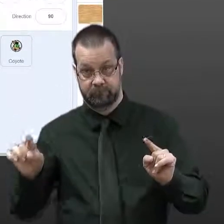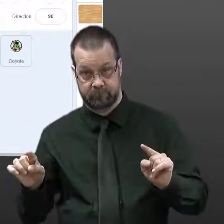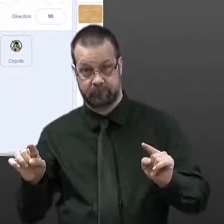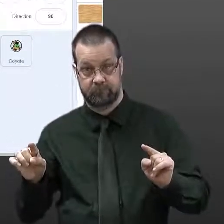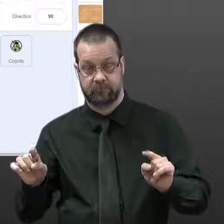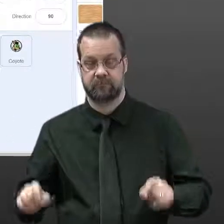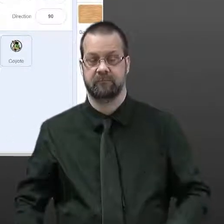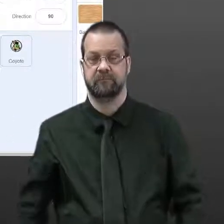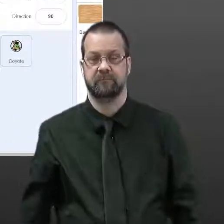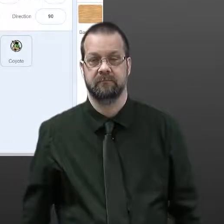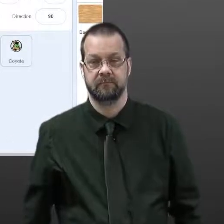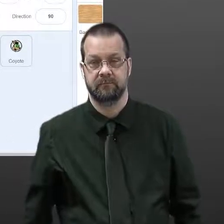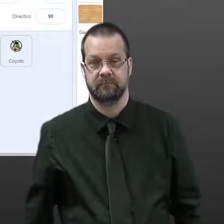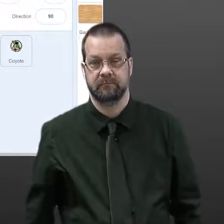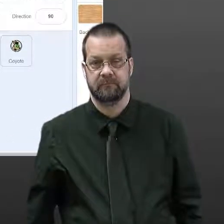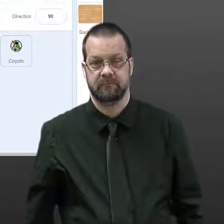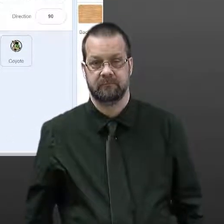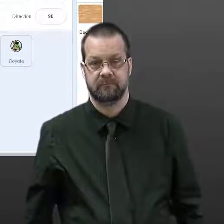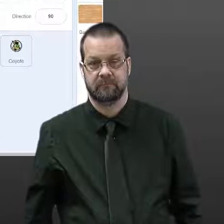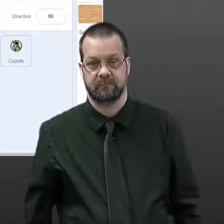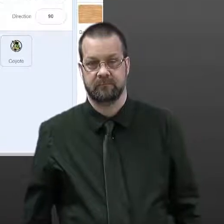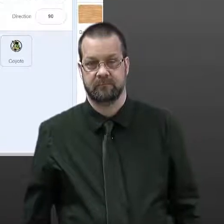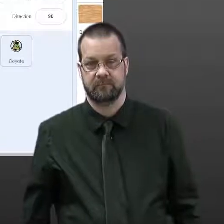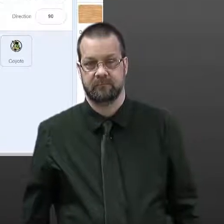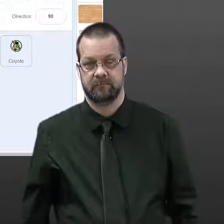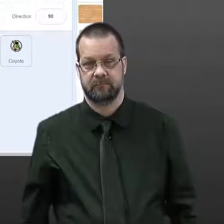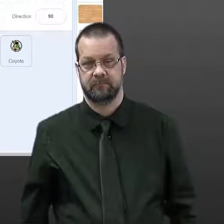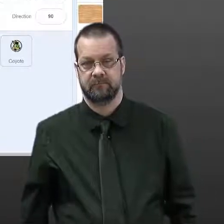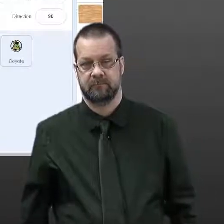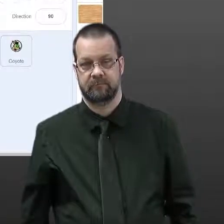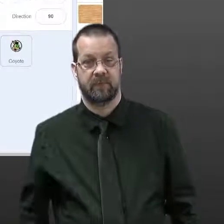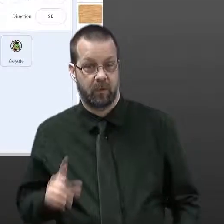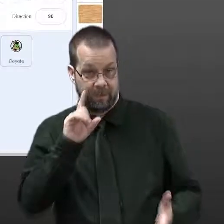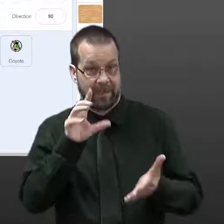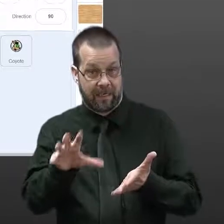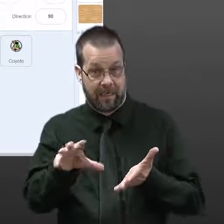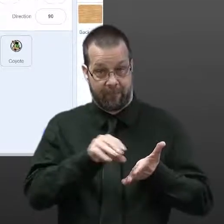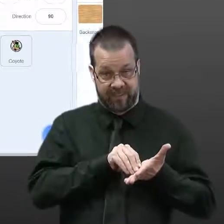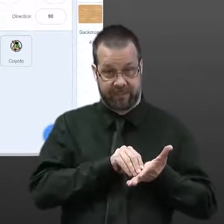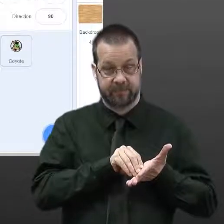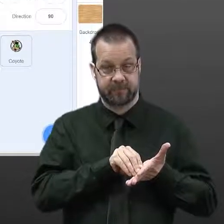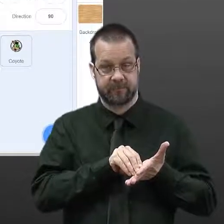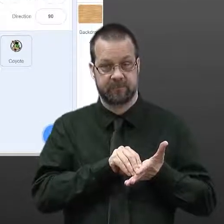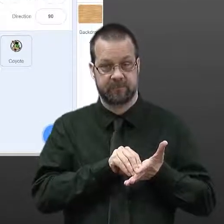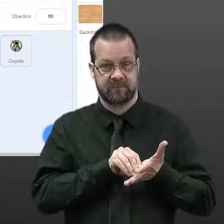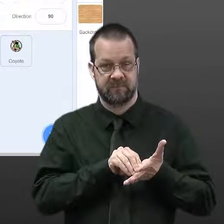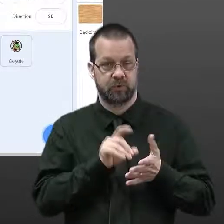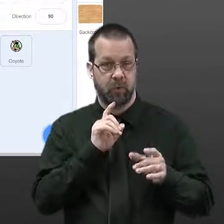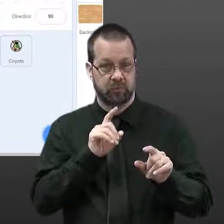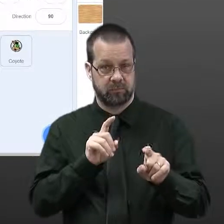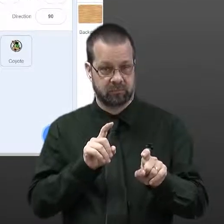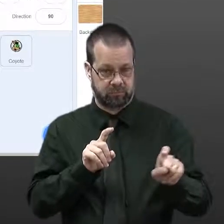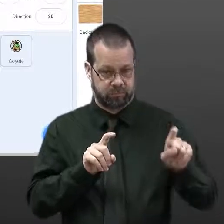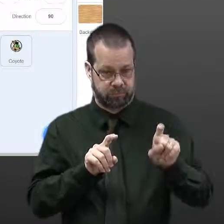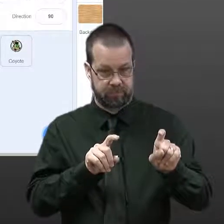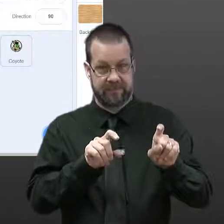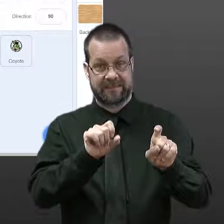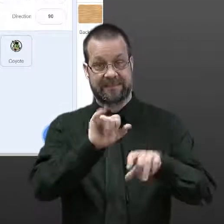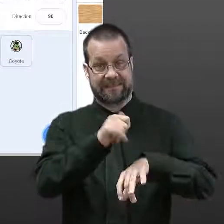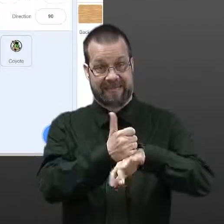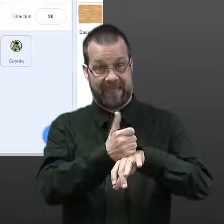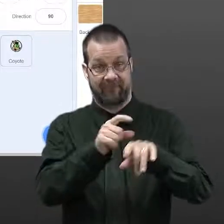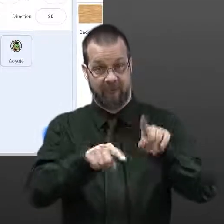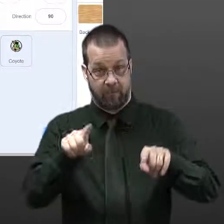The next thing that we're going to do is we're going to make a whole, basically a copy of this. So what I'm going to do is I'm going to hover my mouse